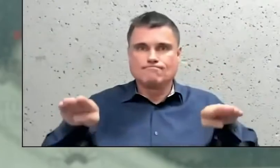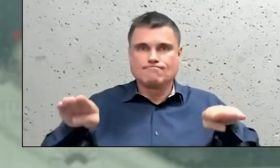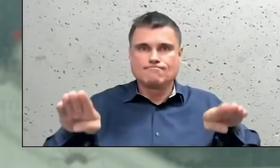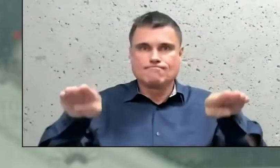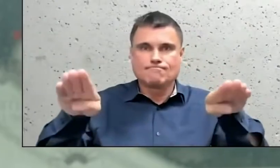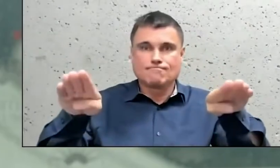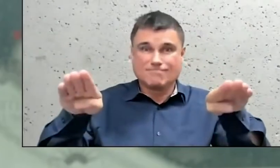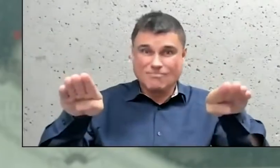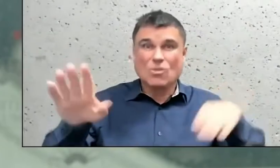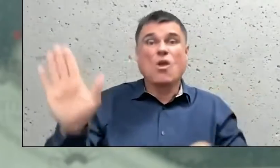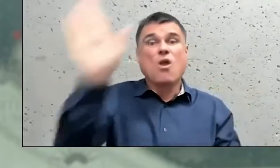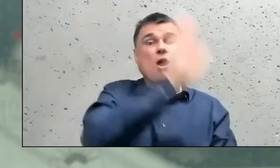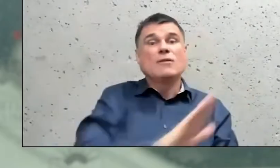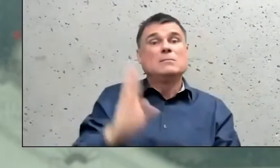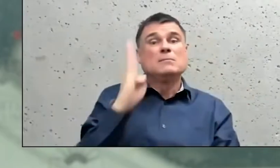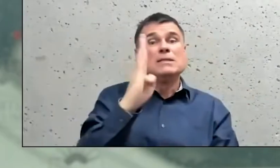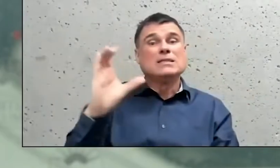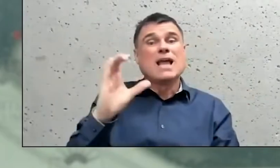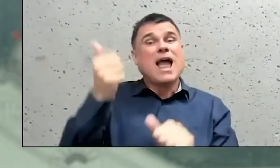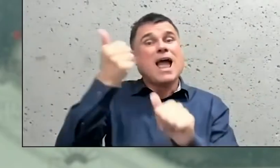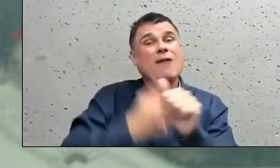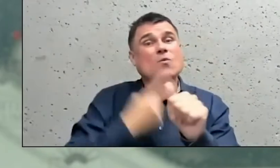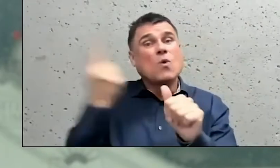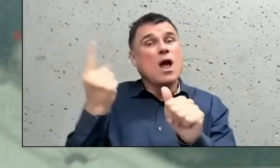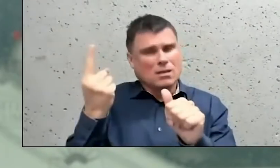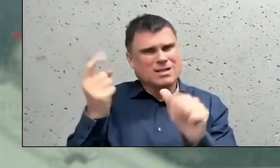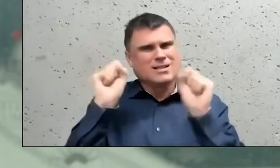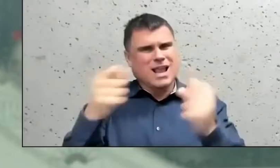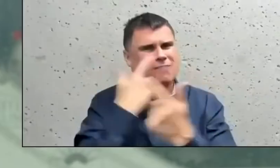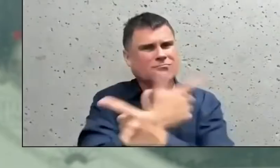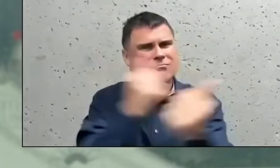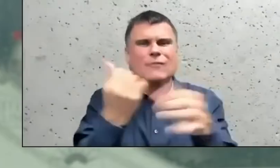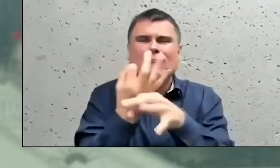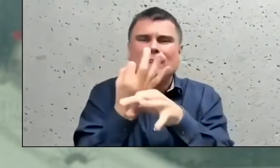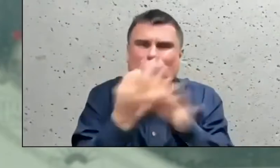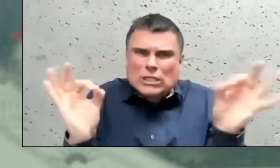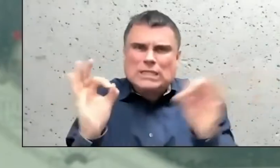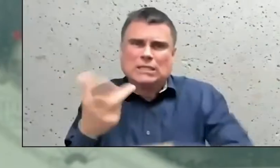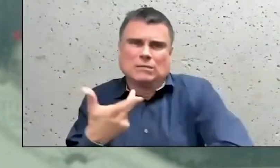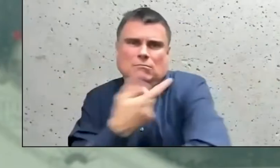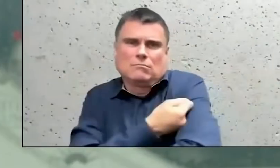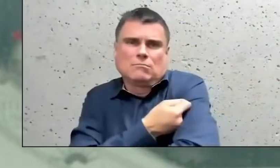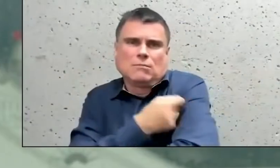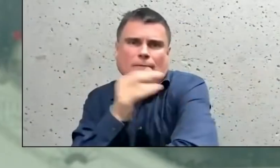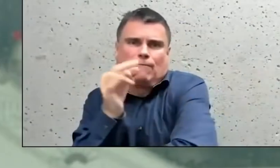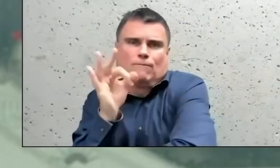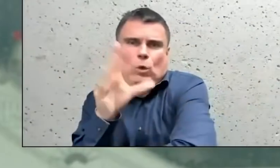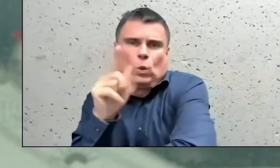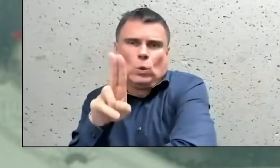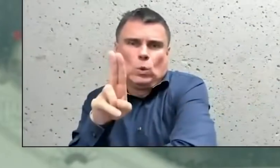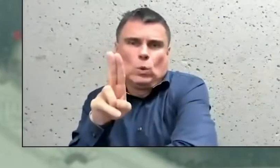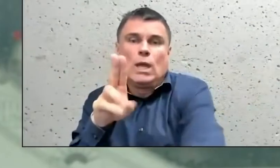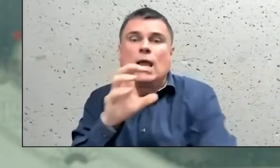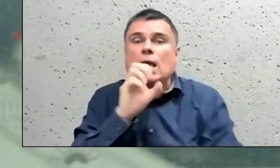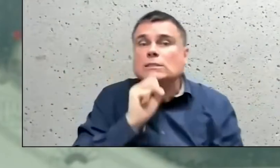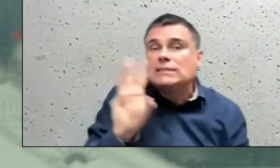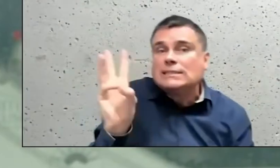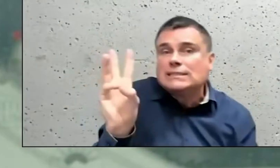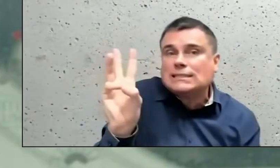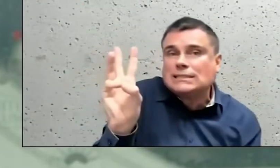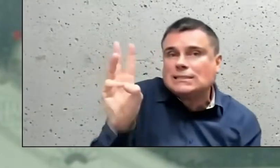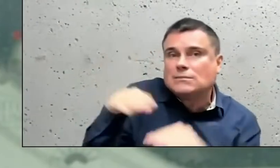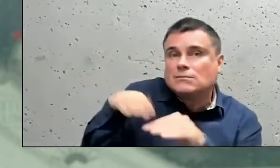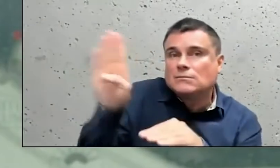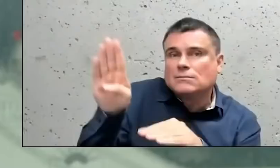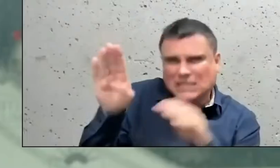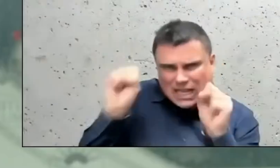their influenza vaccine free of charge, everybody over 6 months of age, for which we don't have a vaccine yet. And we know that the